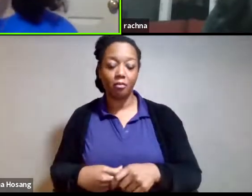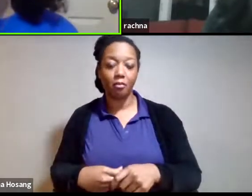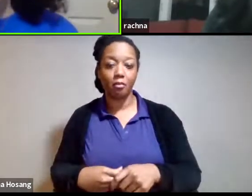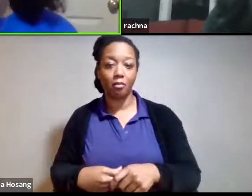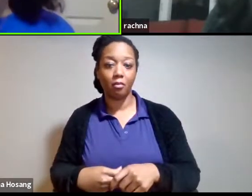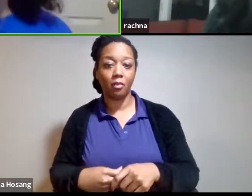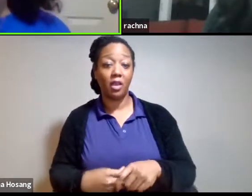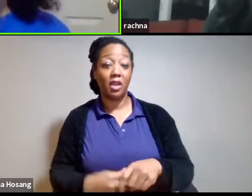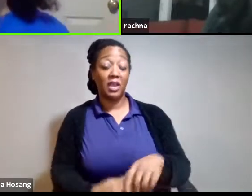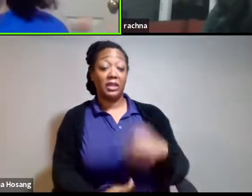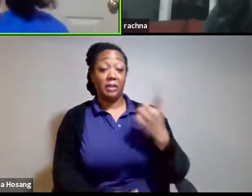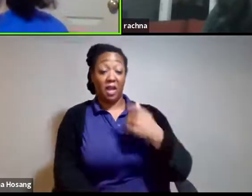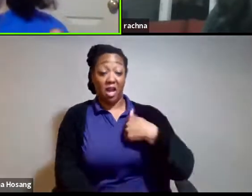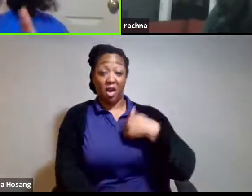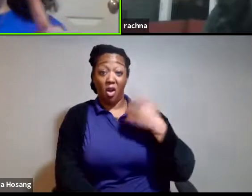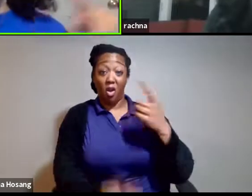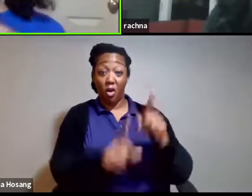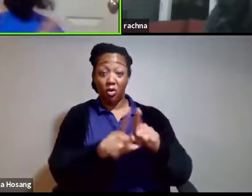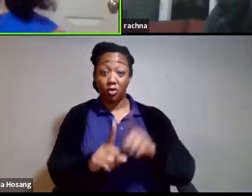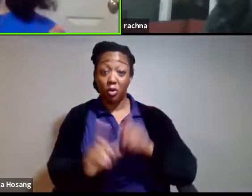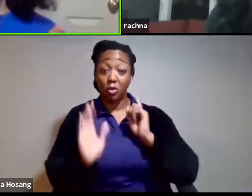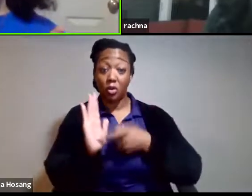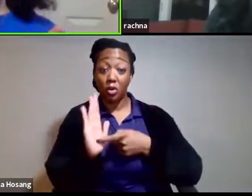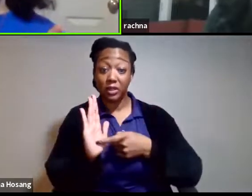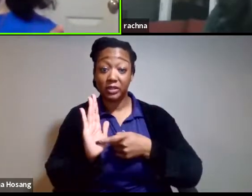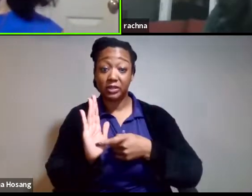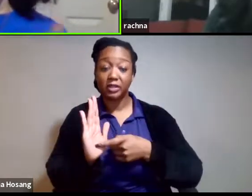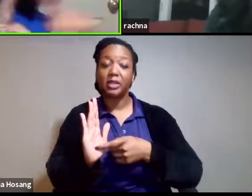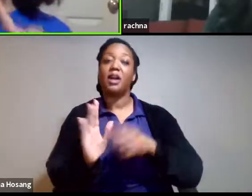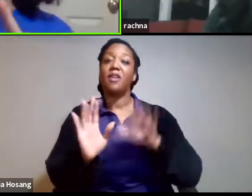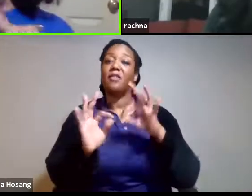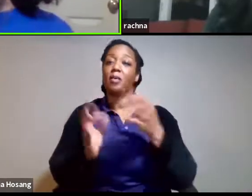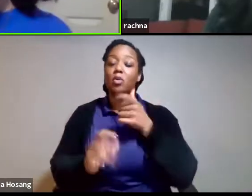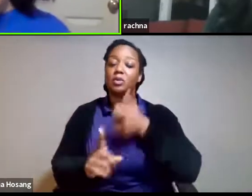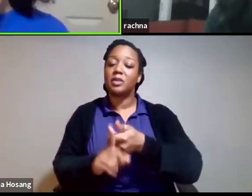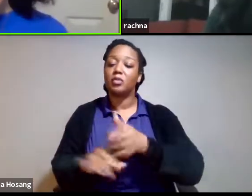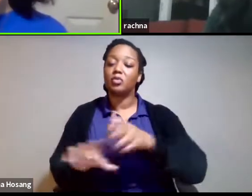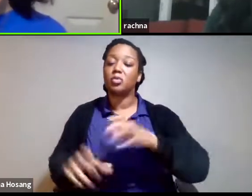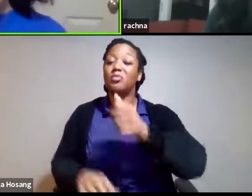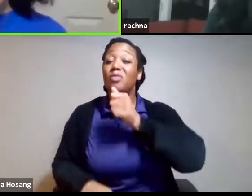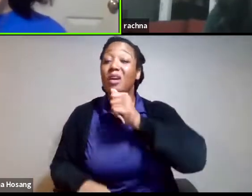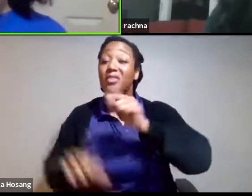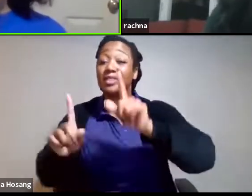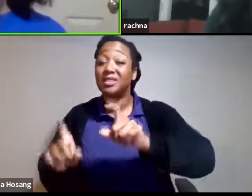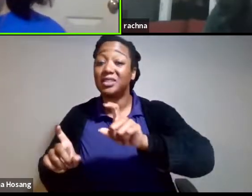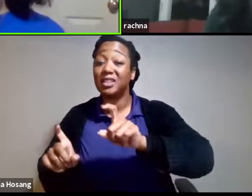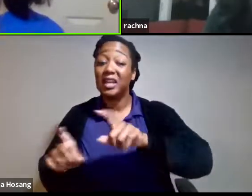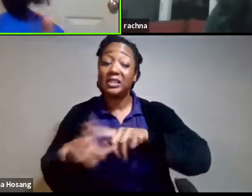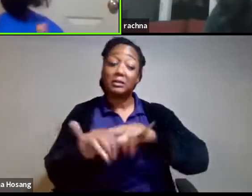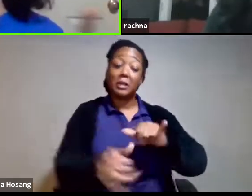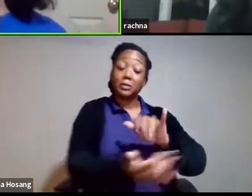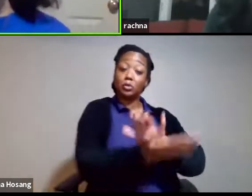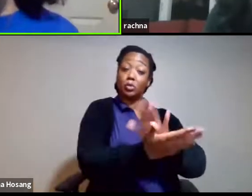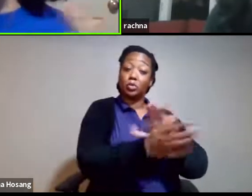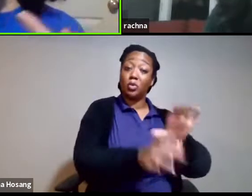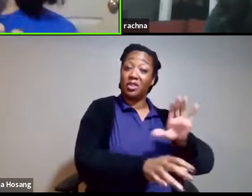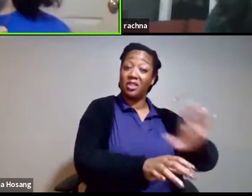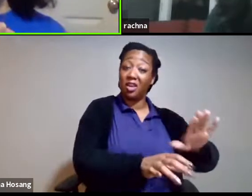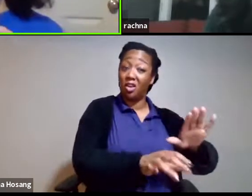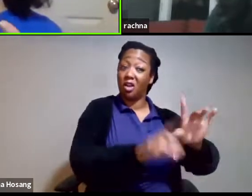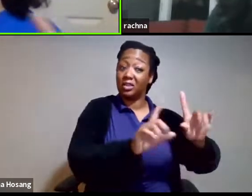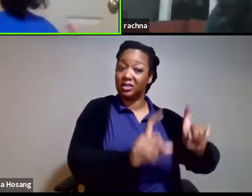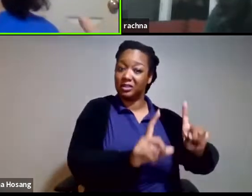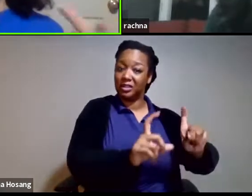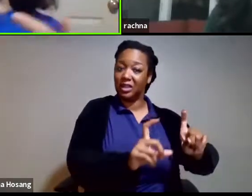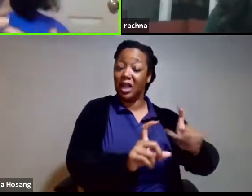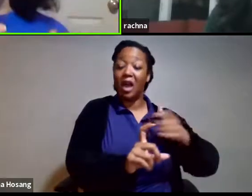come across is families who are doing private testing at the same time that the school is doing their assessment. And something I always encourage